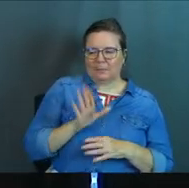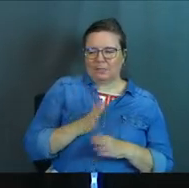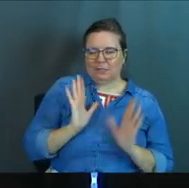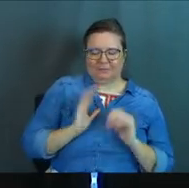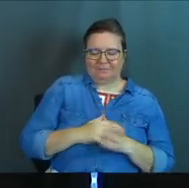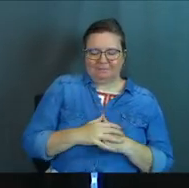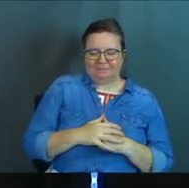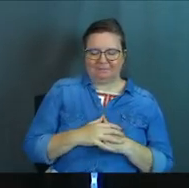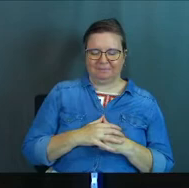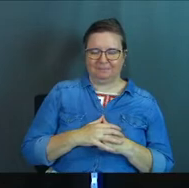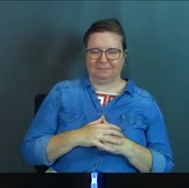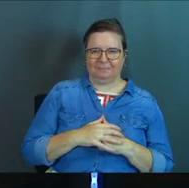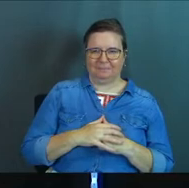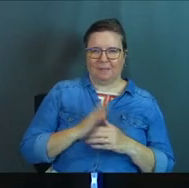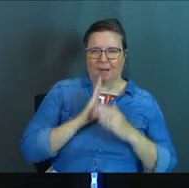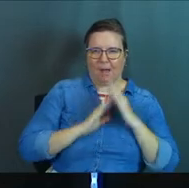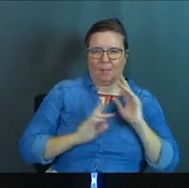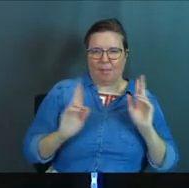terrible singer.